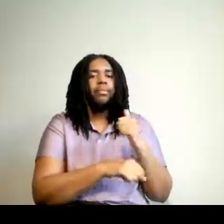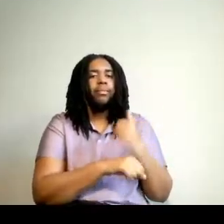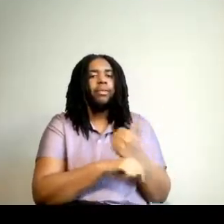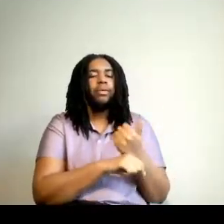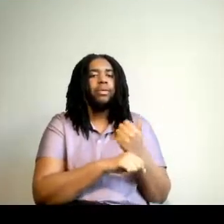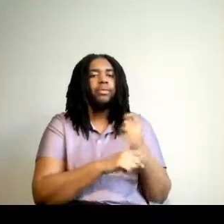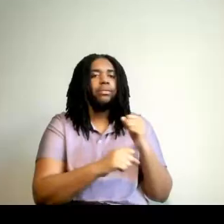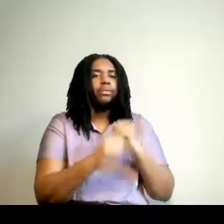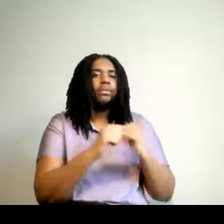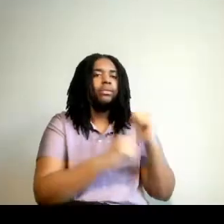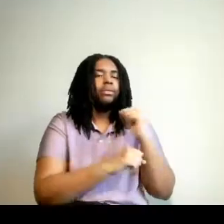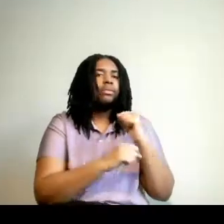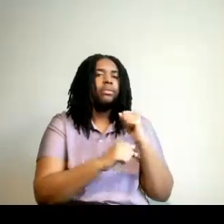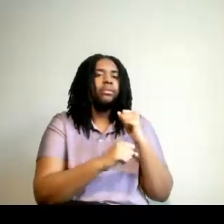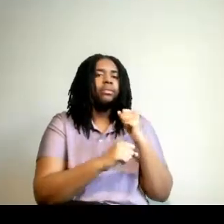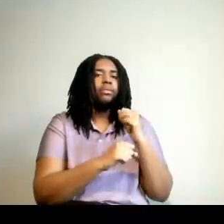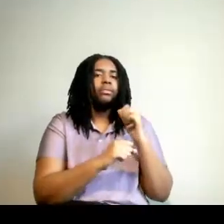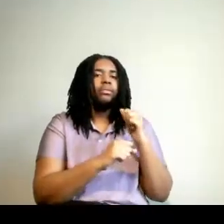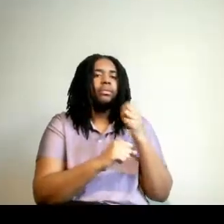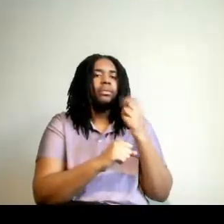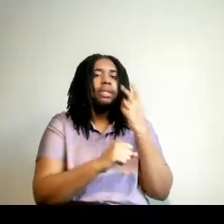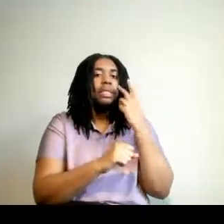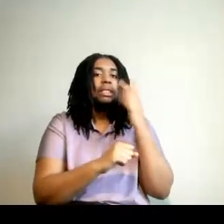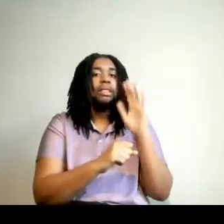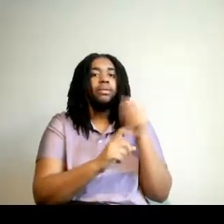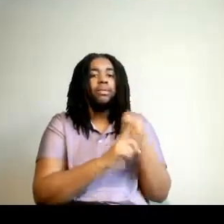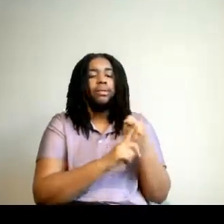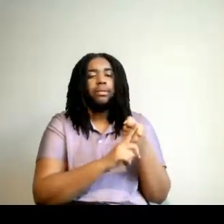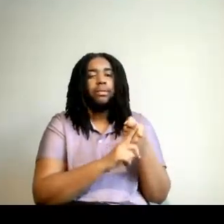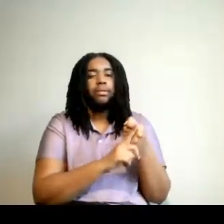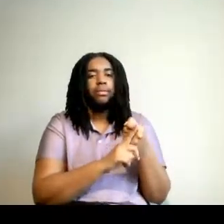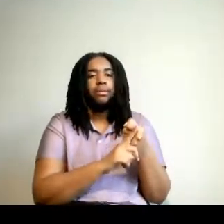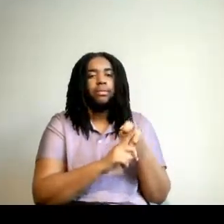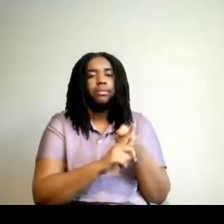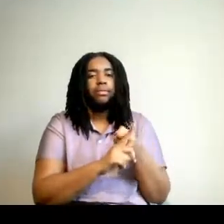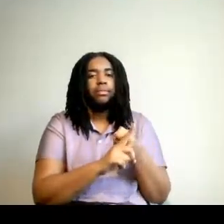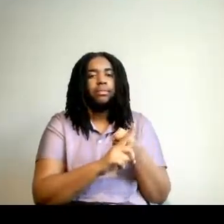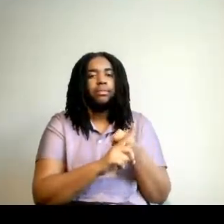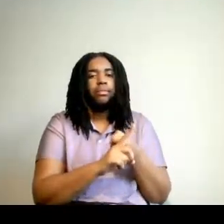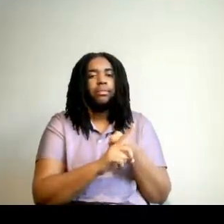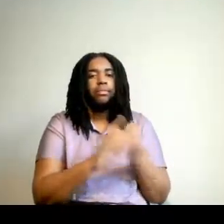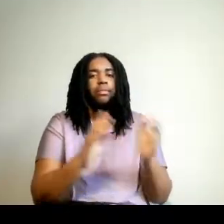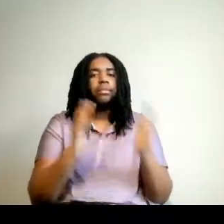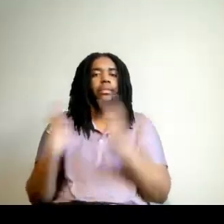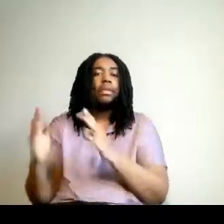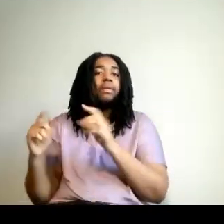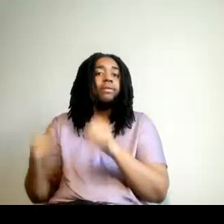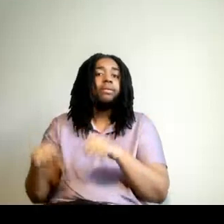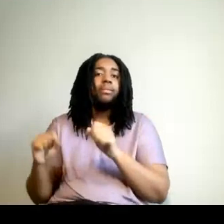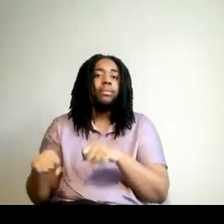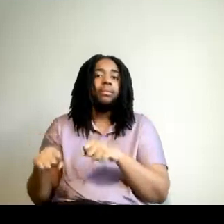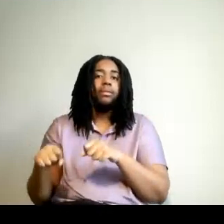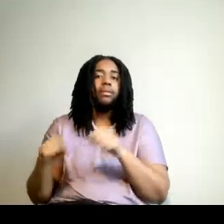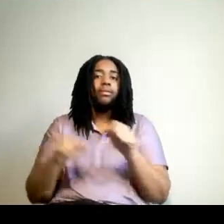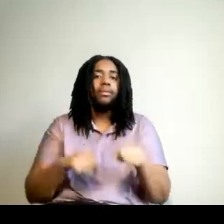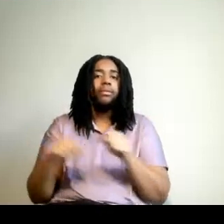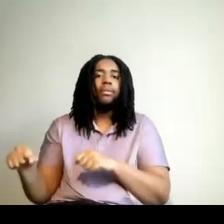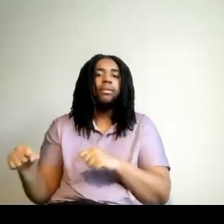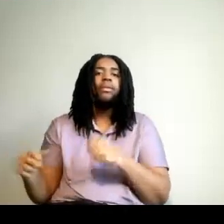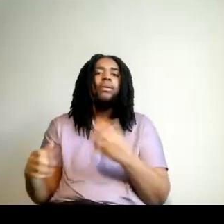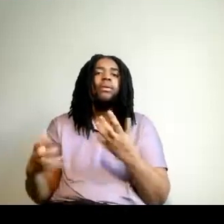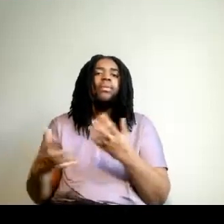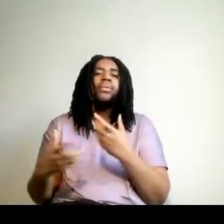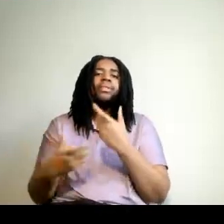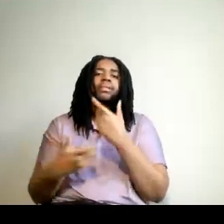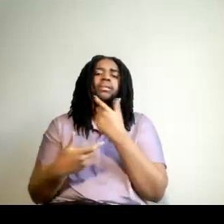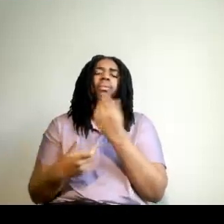measurable outcomes. So we're able to see the impact that they're having. When we looked at feasibility, we're considering what's the interest